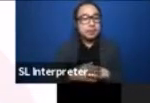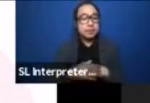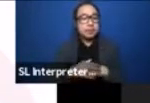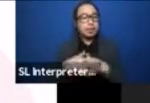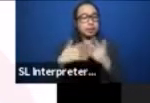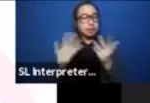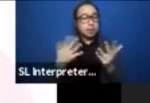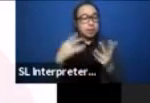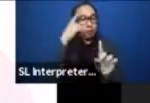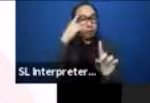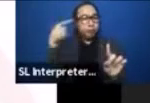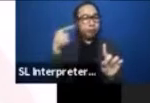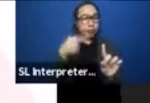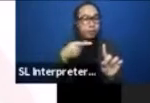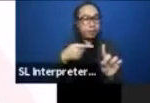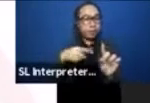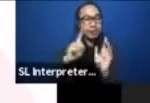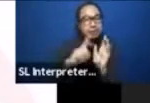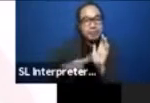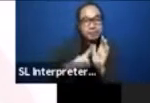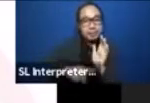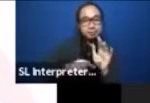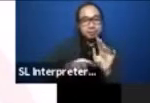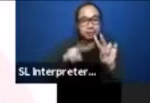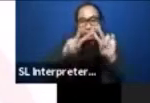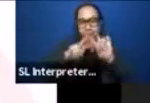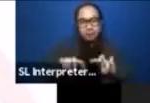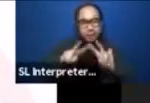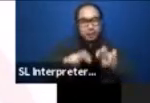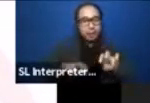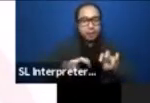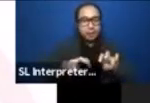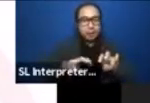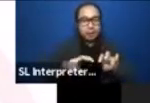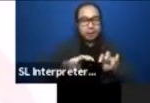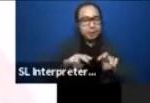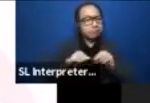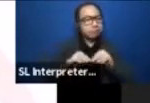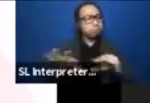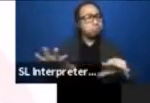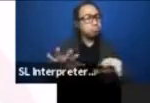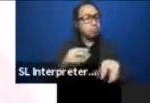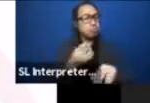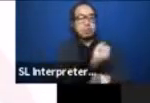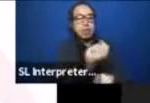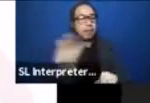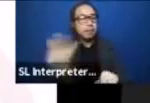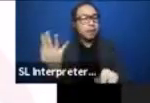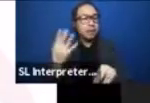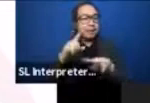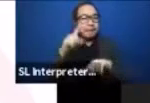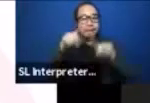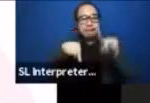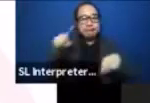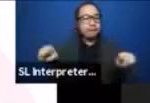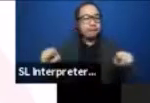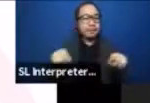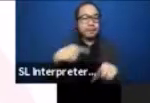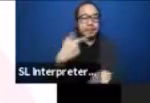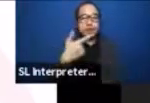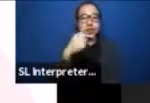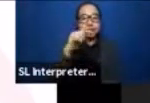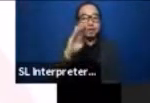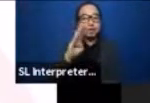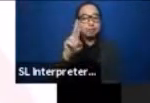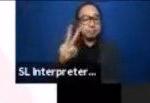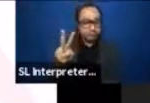So therefore, the objective of this study aims to examine the prevalence of different types of GBVs among FEW in